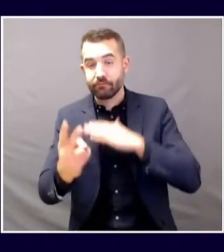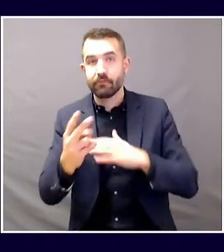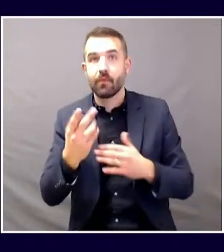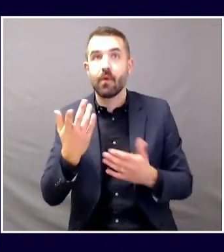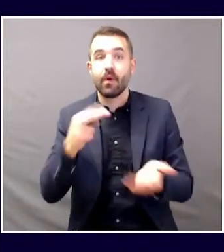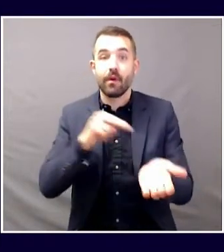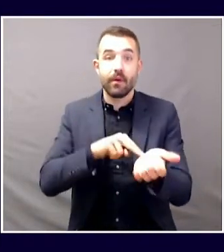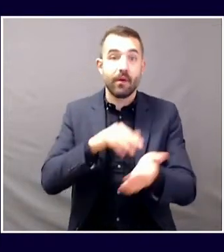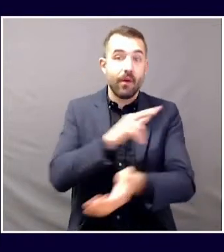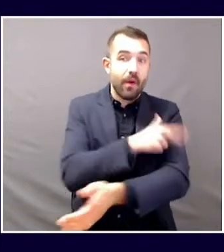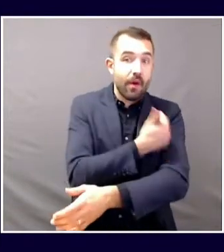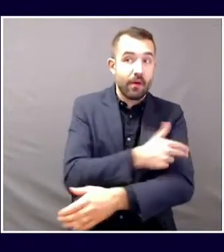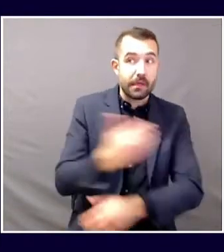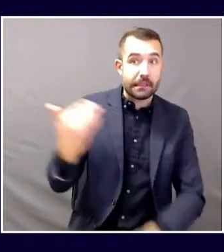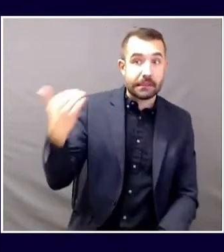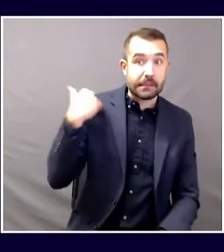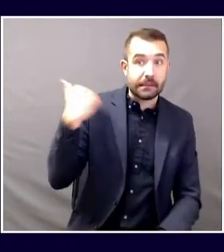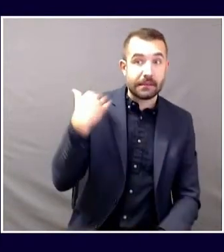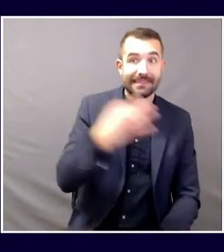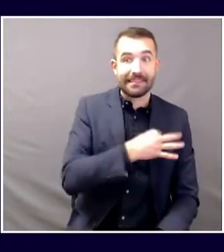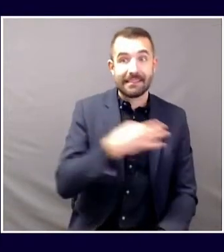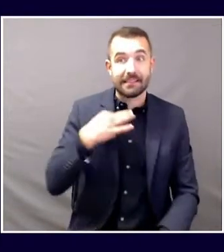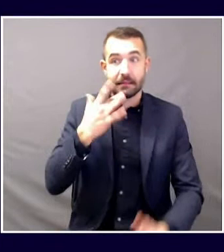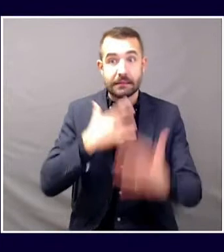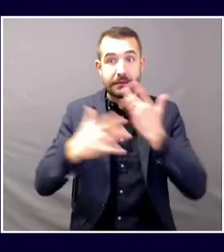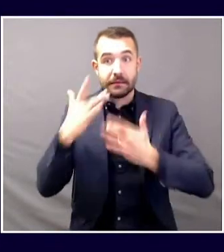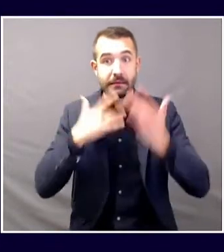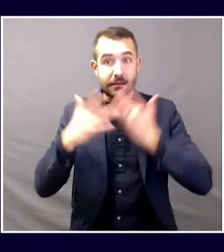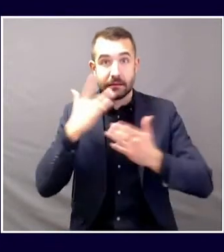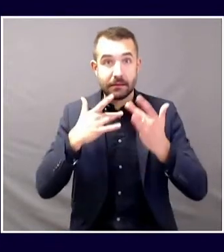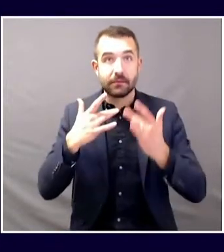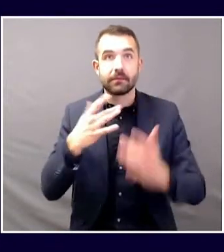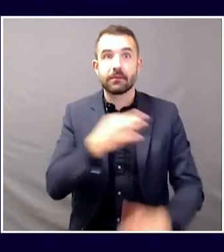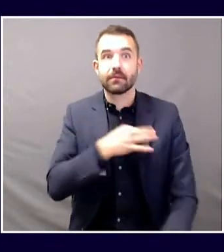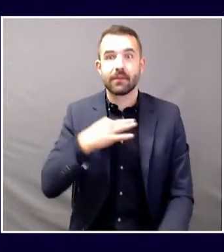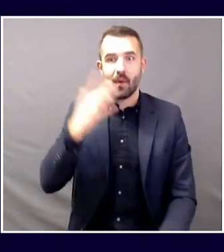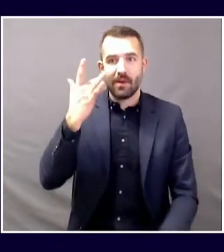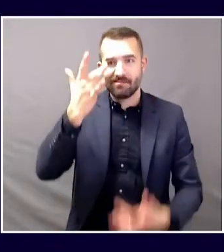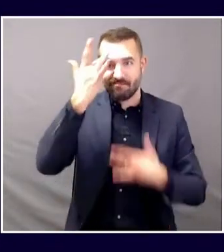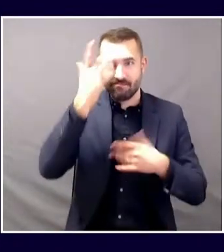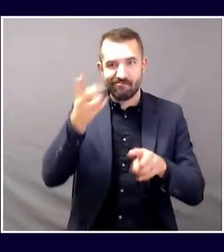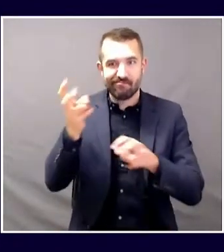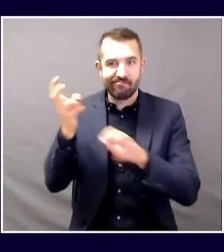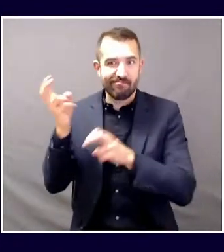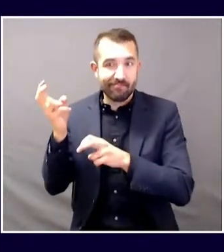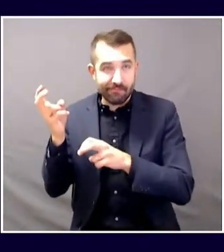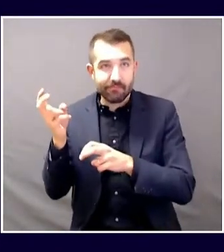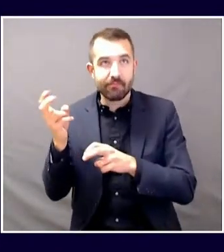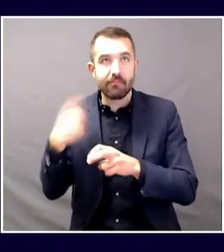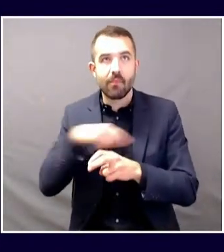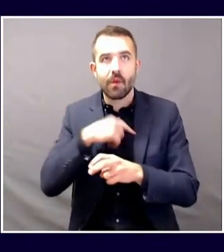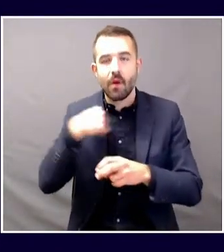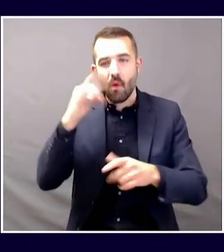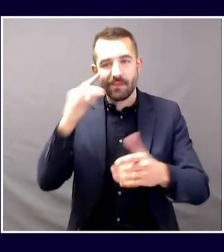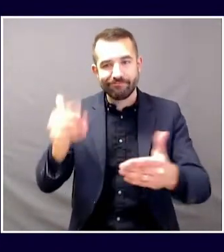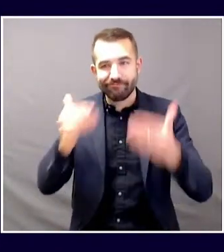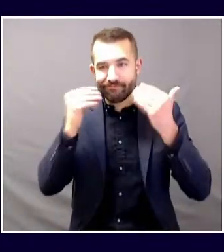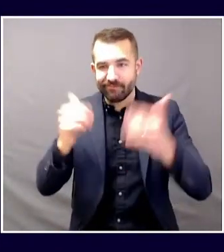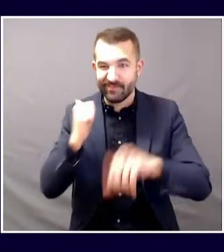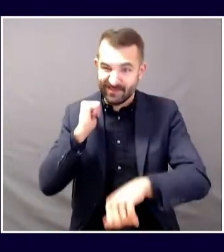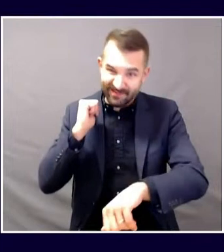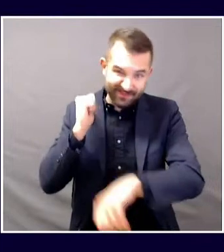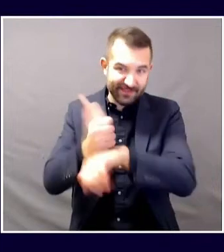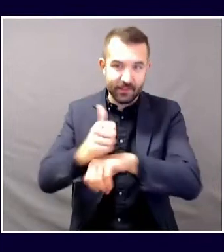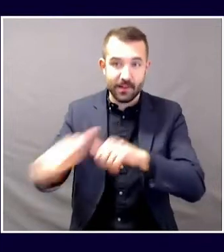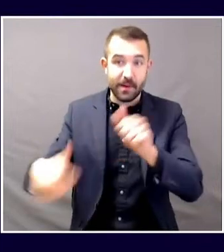that staffing was becoming a bigger concern, for example, those are the times when we would start moving toward activating some of